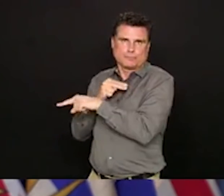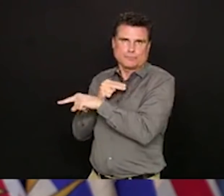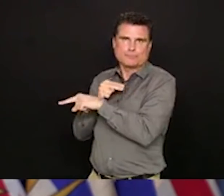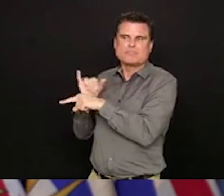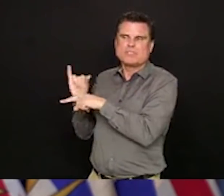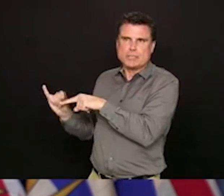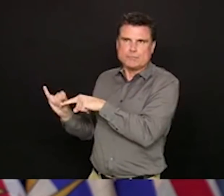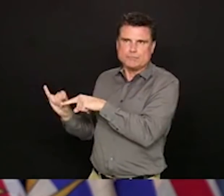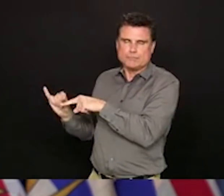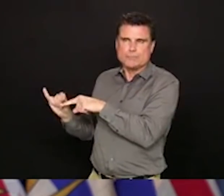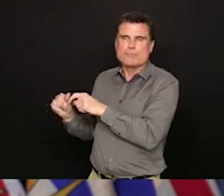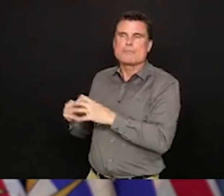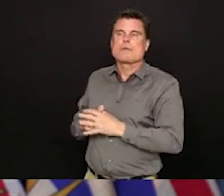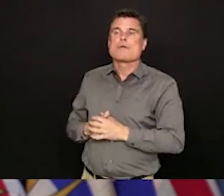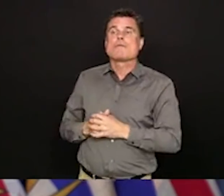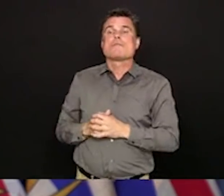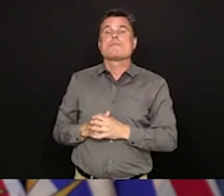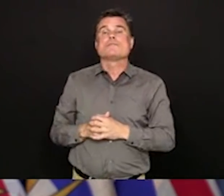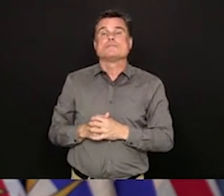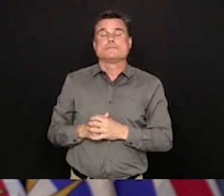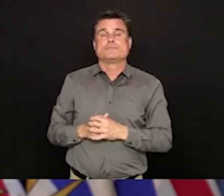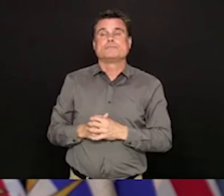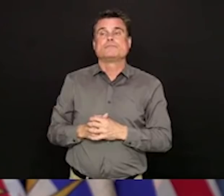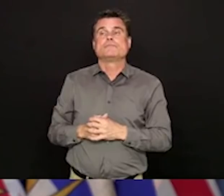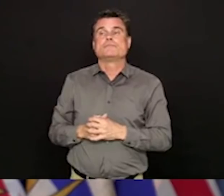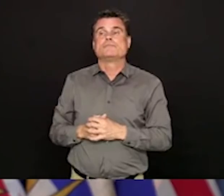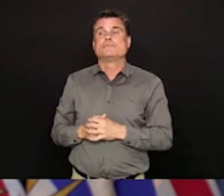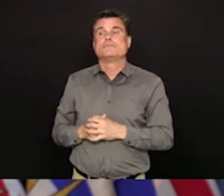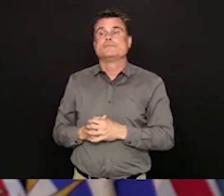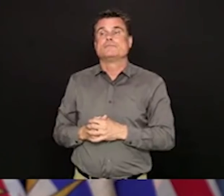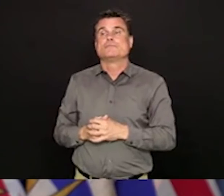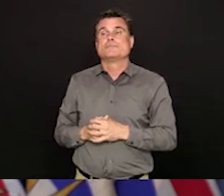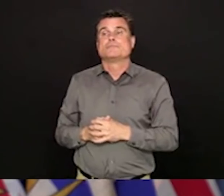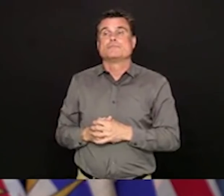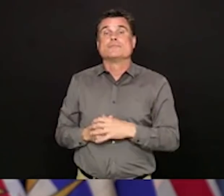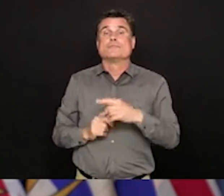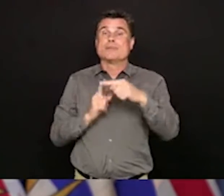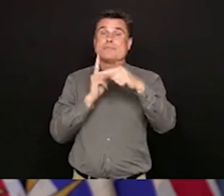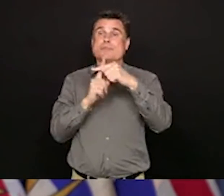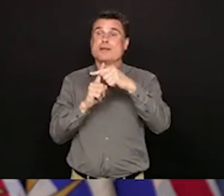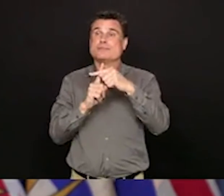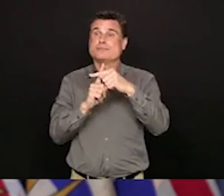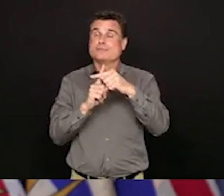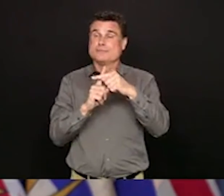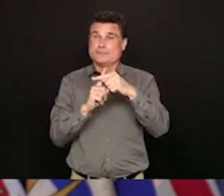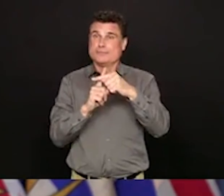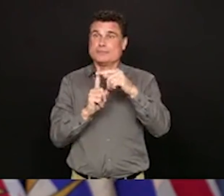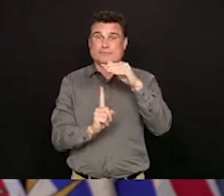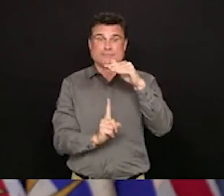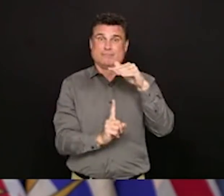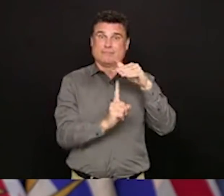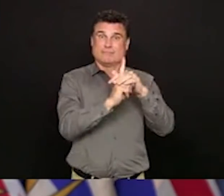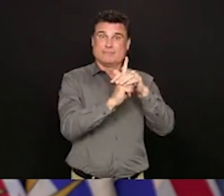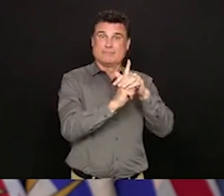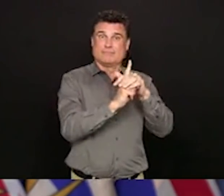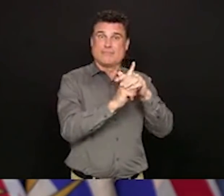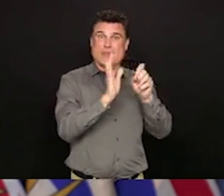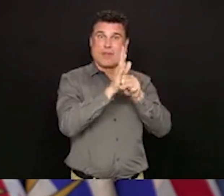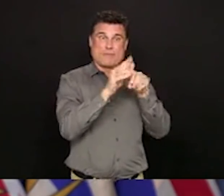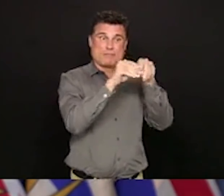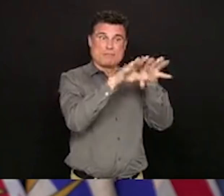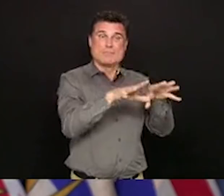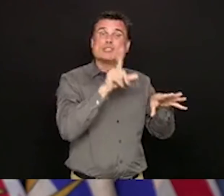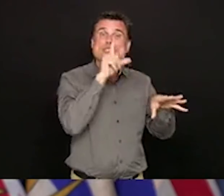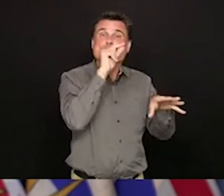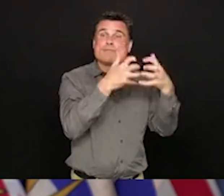yesterday that are reflected, the outbreak that's ongoing and the investigation that's ongoing into the poultry processing